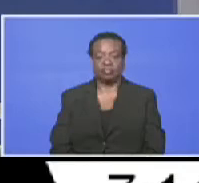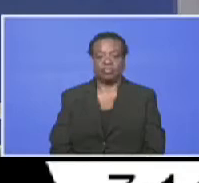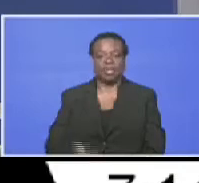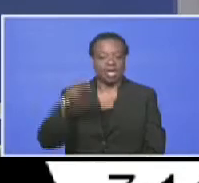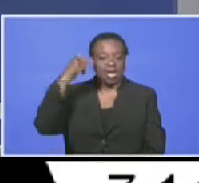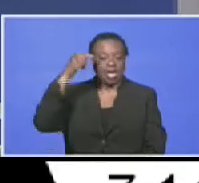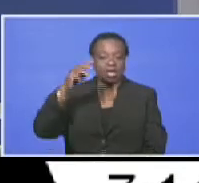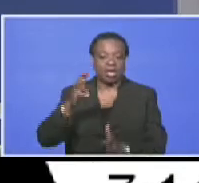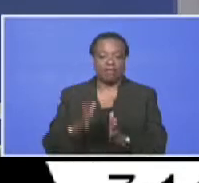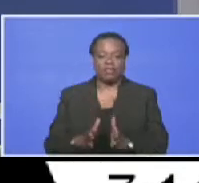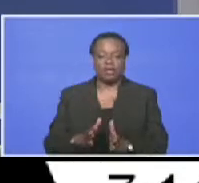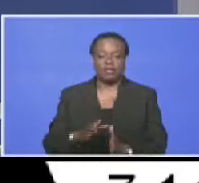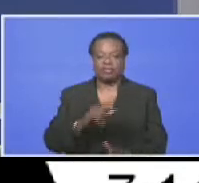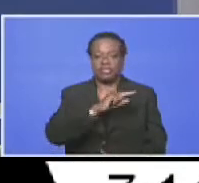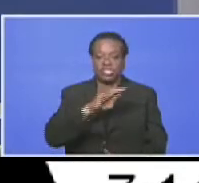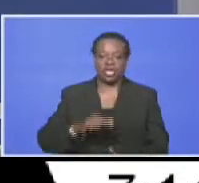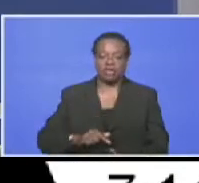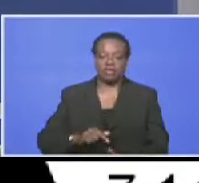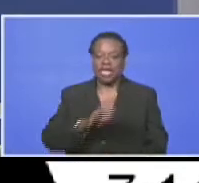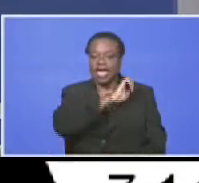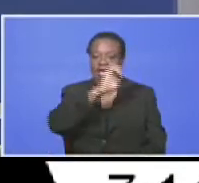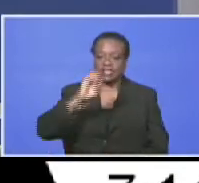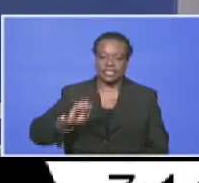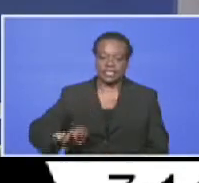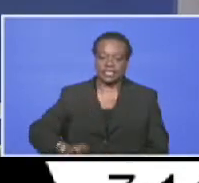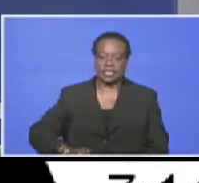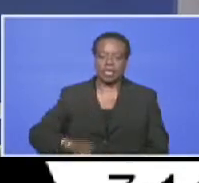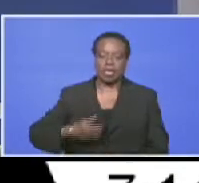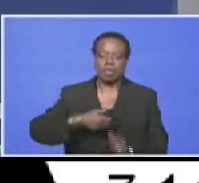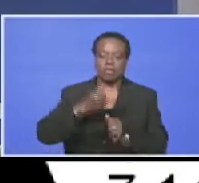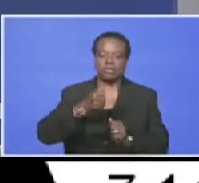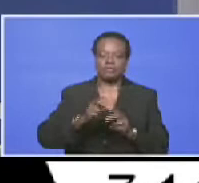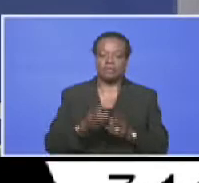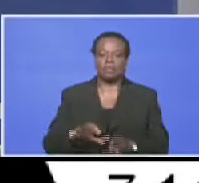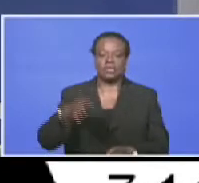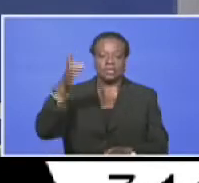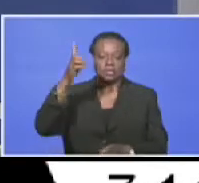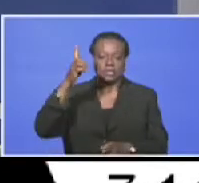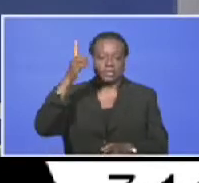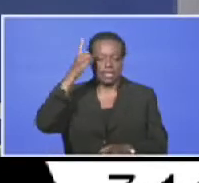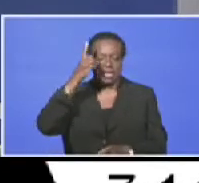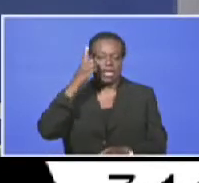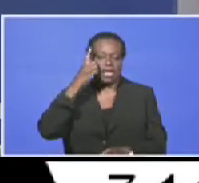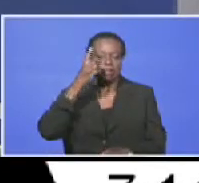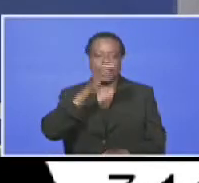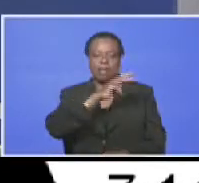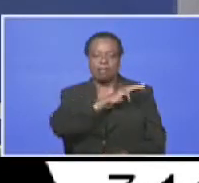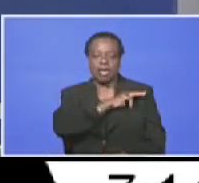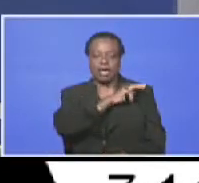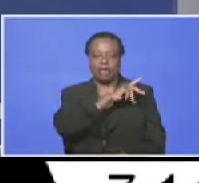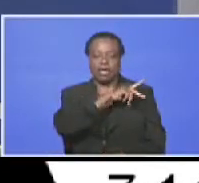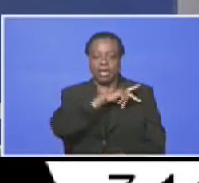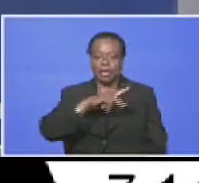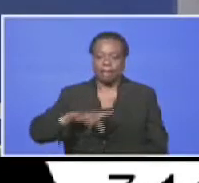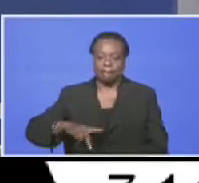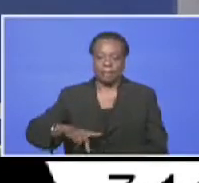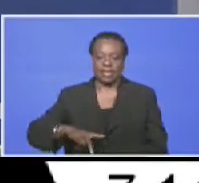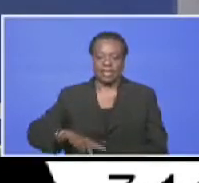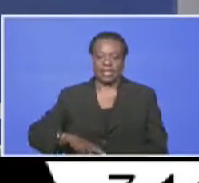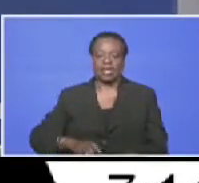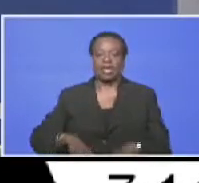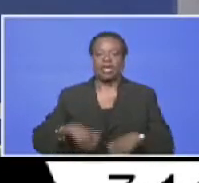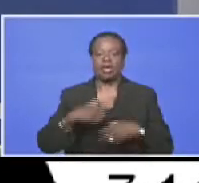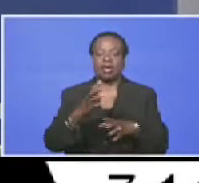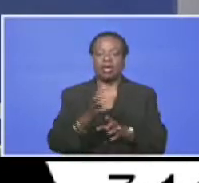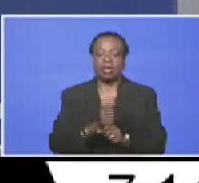Governor General, Her Excellency, the Most Honorable Dame Marguerite Pindling, recently received letters of commission from the High Commissioner Designate of the